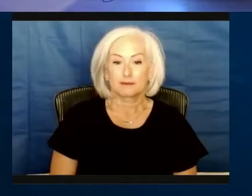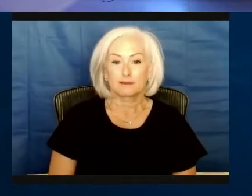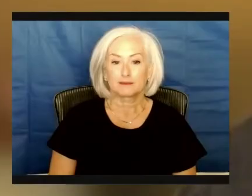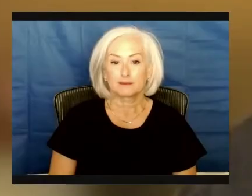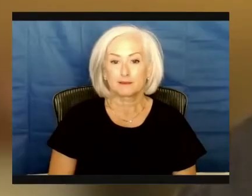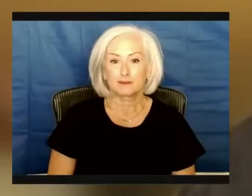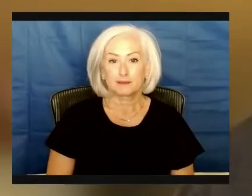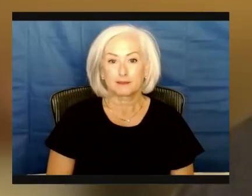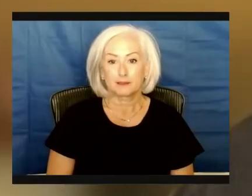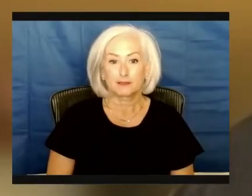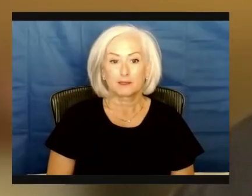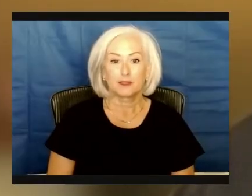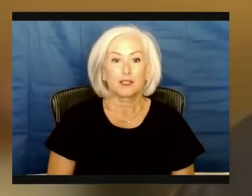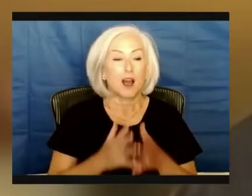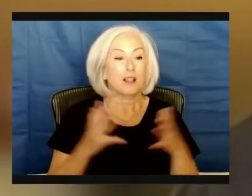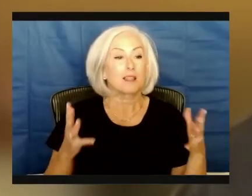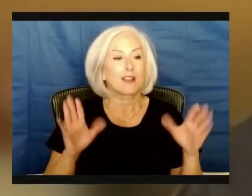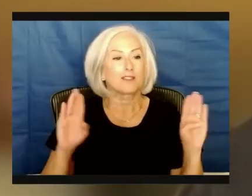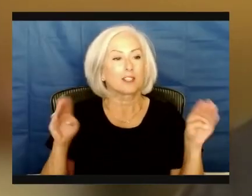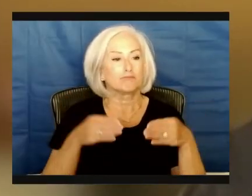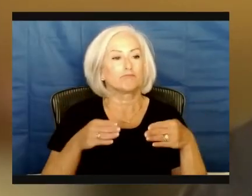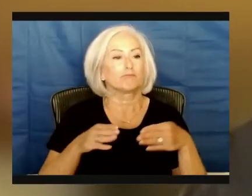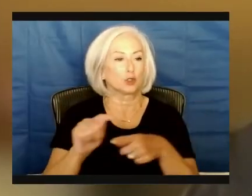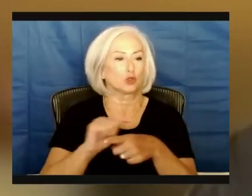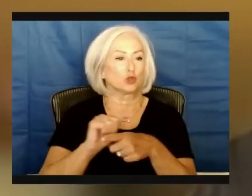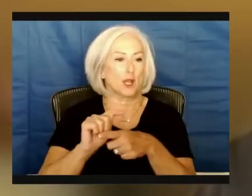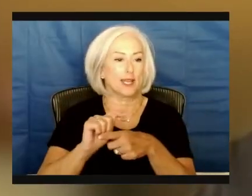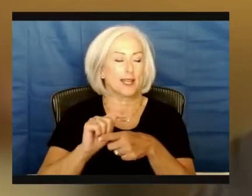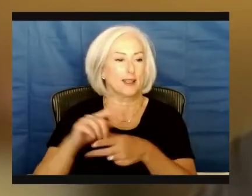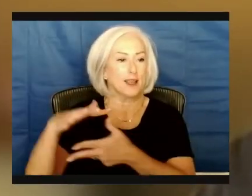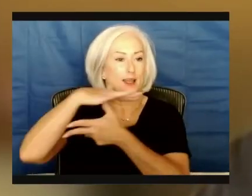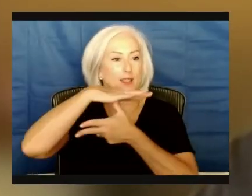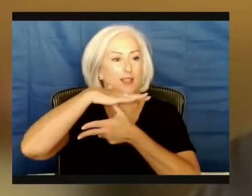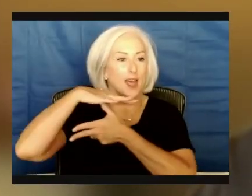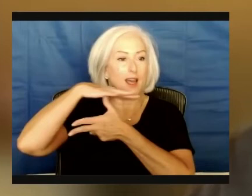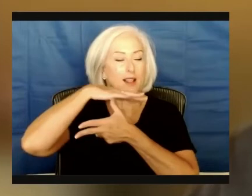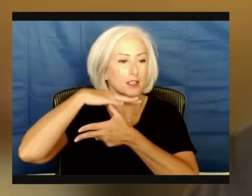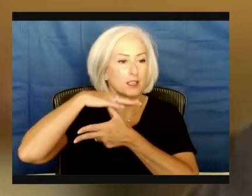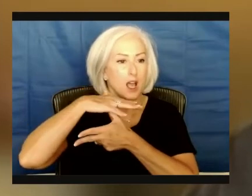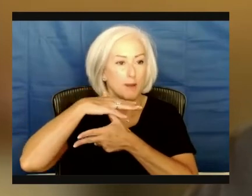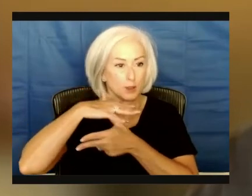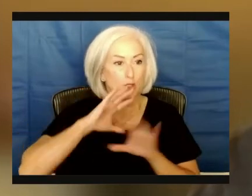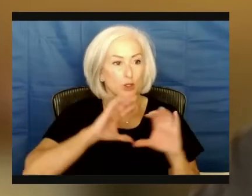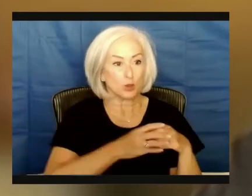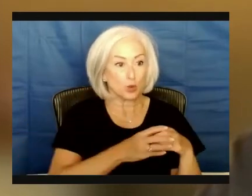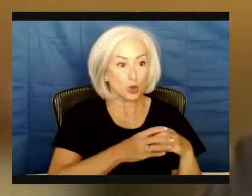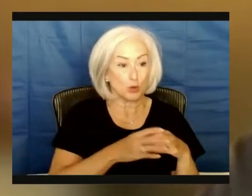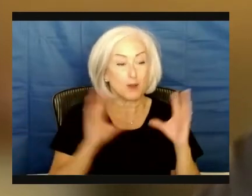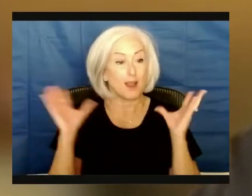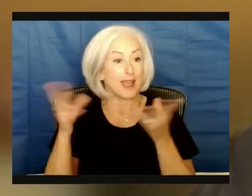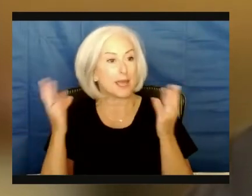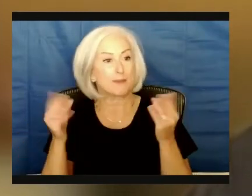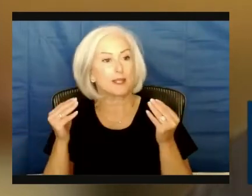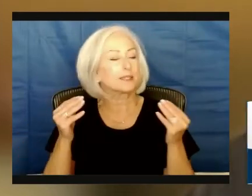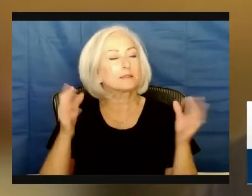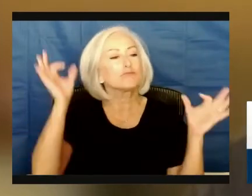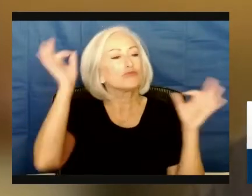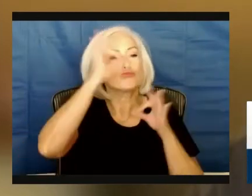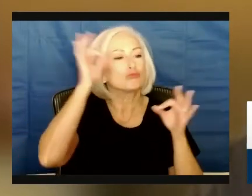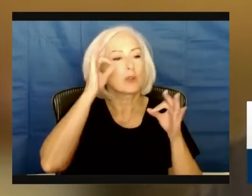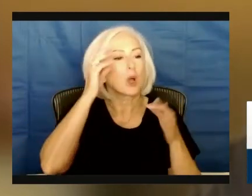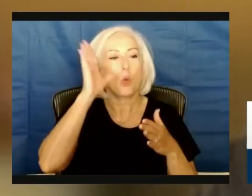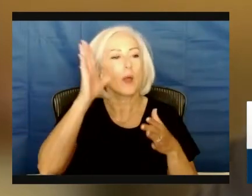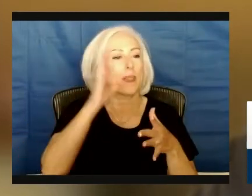A lot of it goes to the training. Our helicopter crews and ground ambulance crews don't necessarily know what they're going after at any given time.